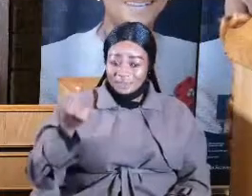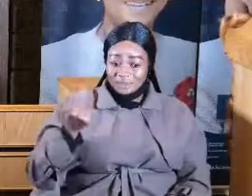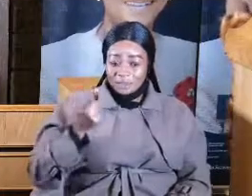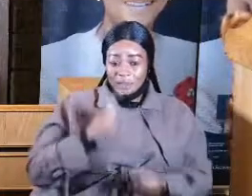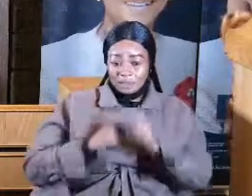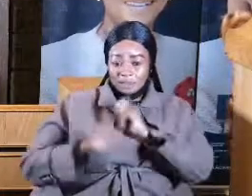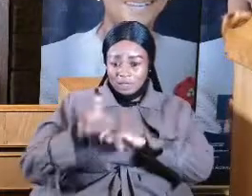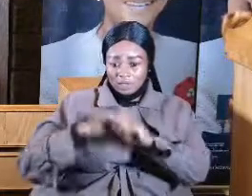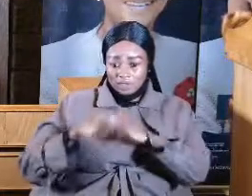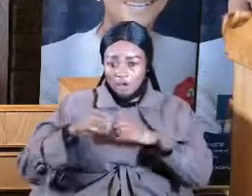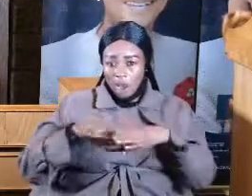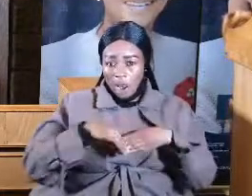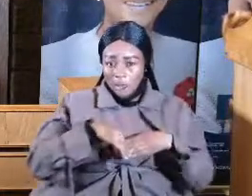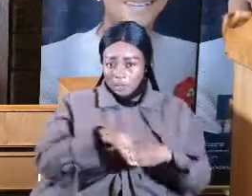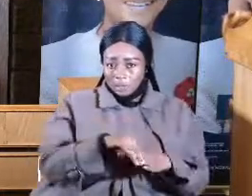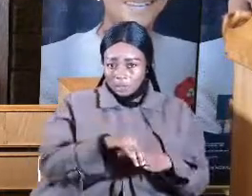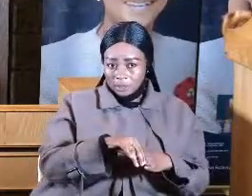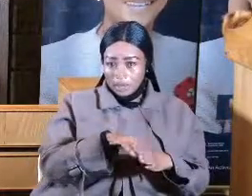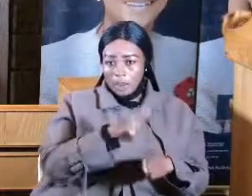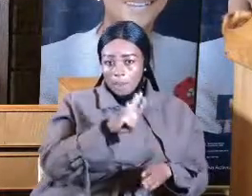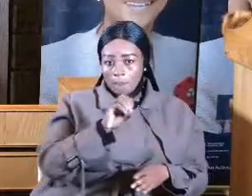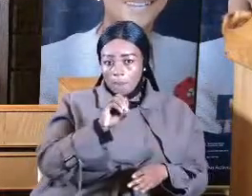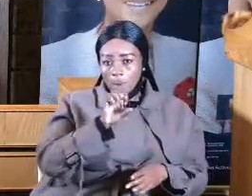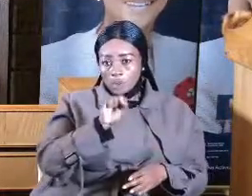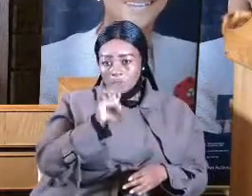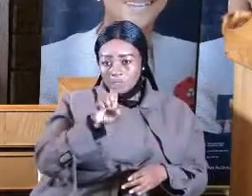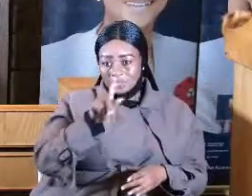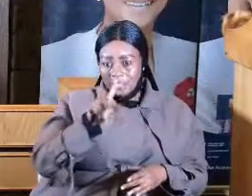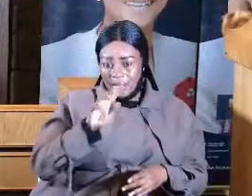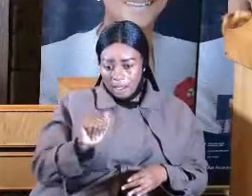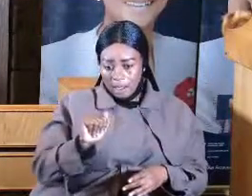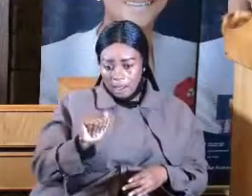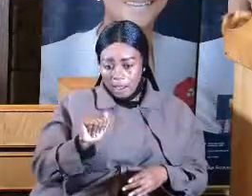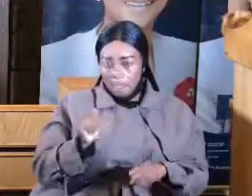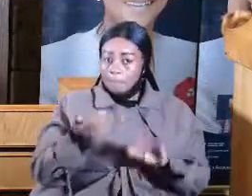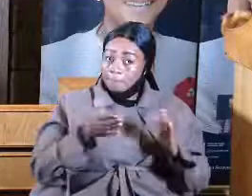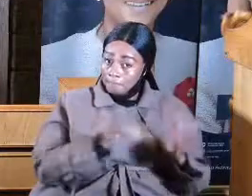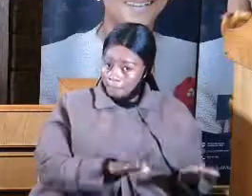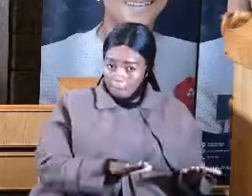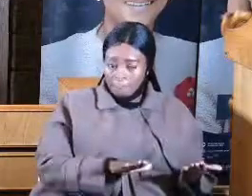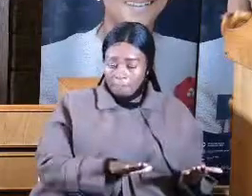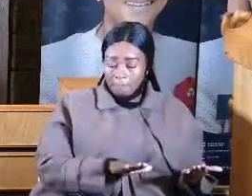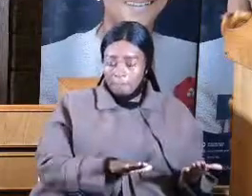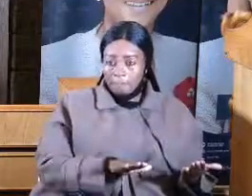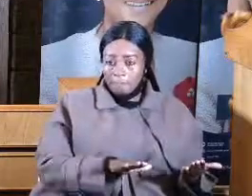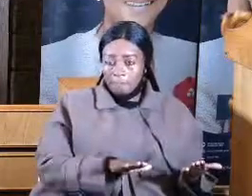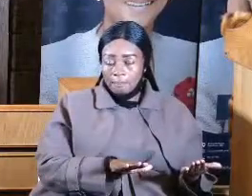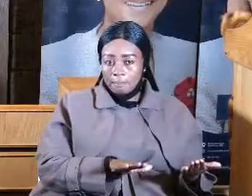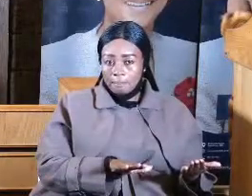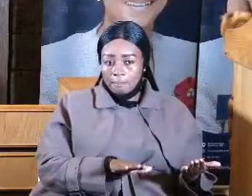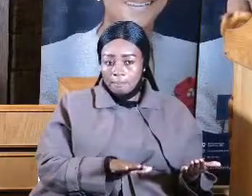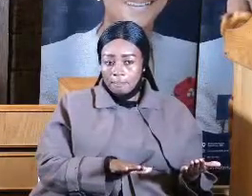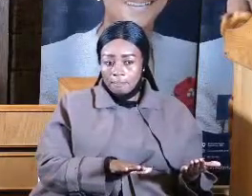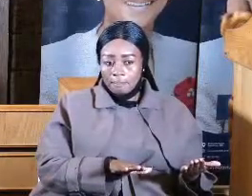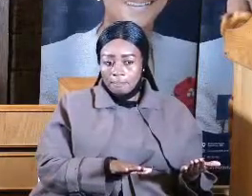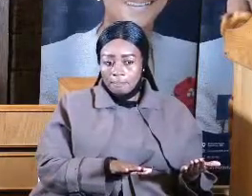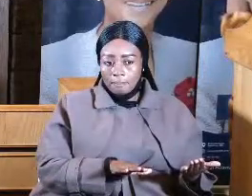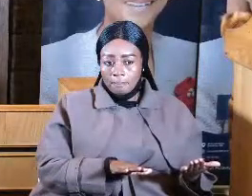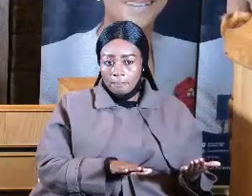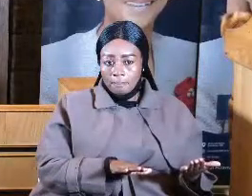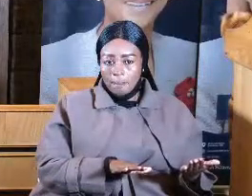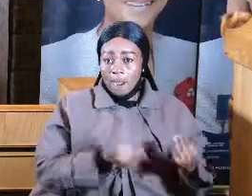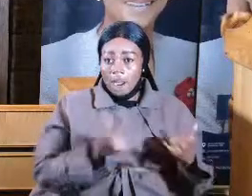leader of Barolombosi, Kagosi Sihunelo Kingsley Muroka. In saying that, I'm going to ask